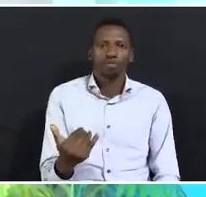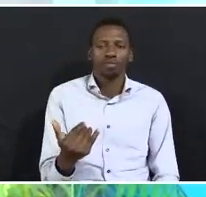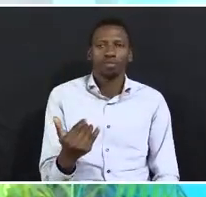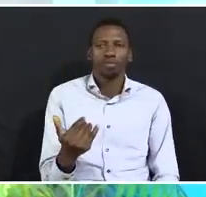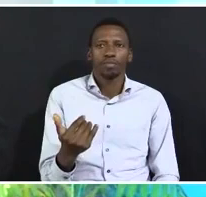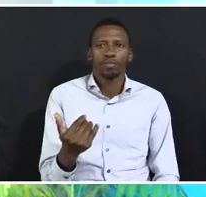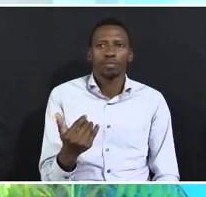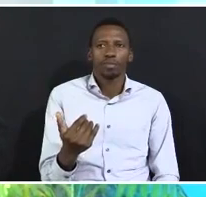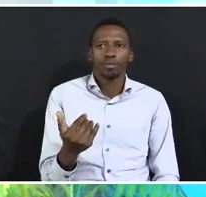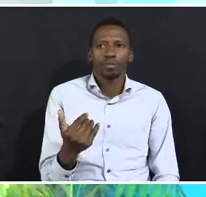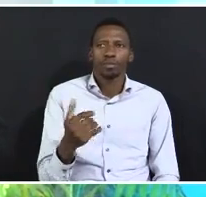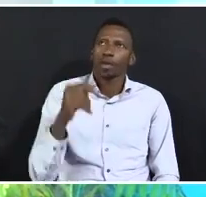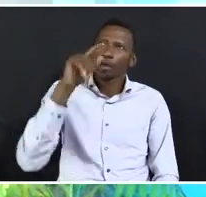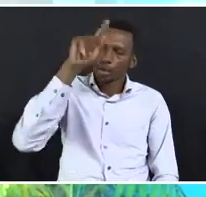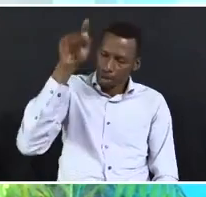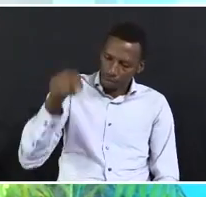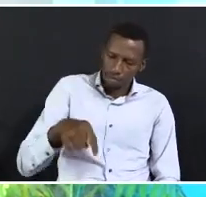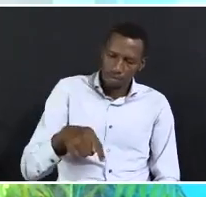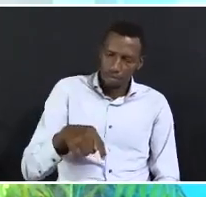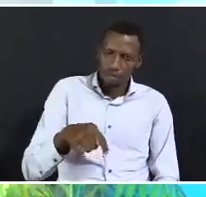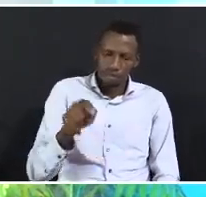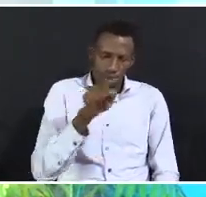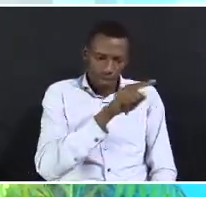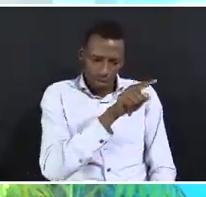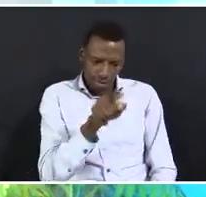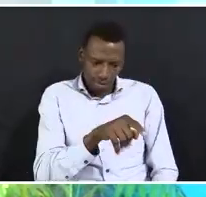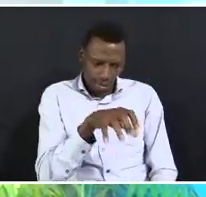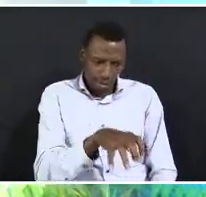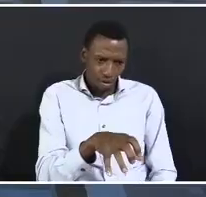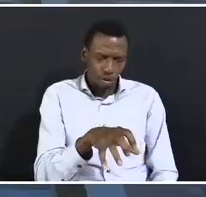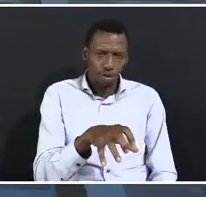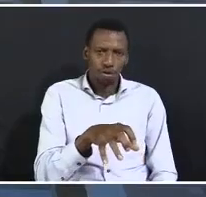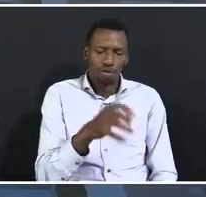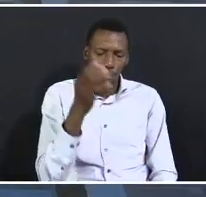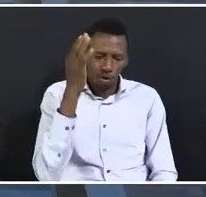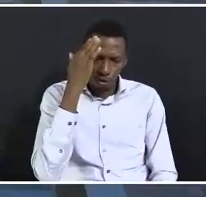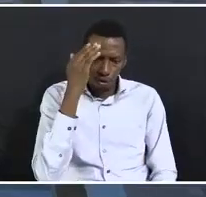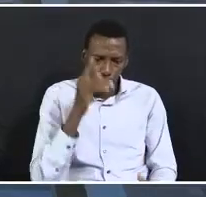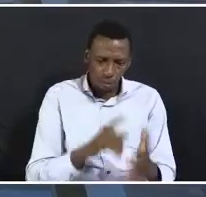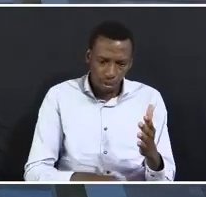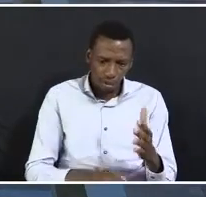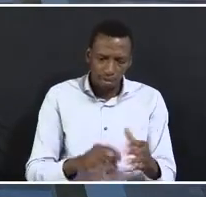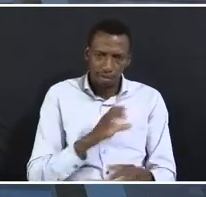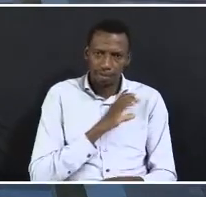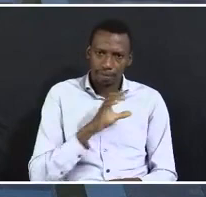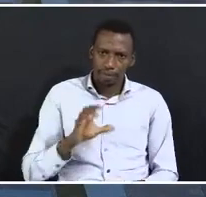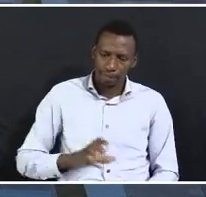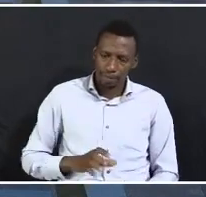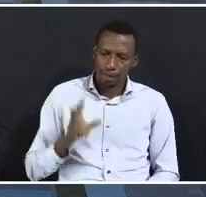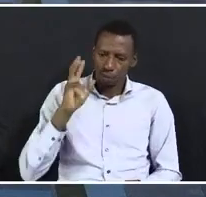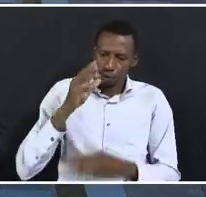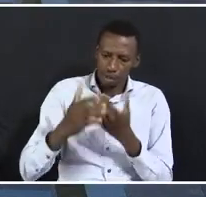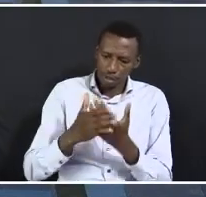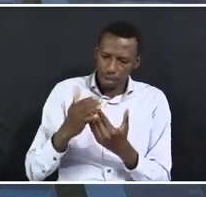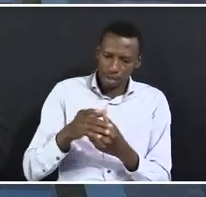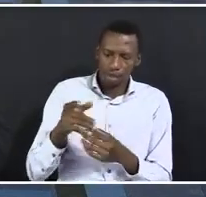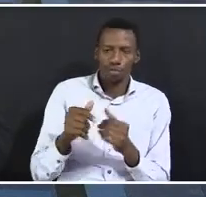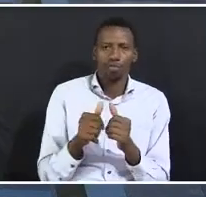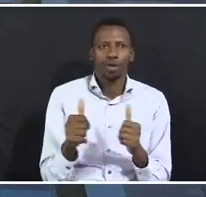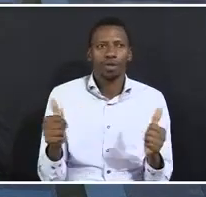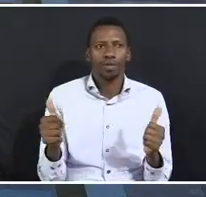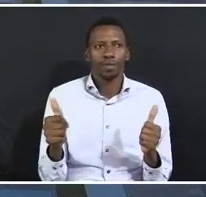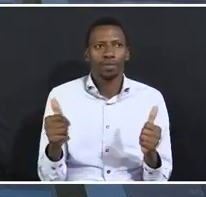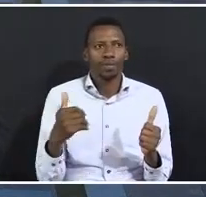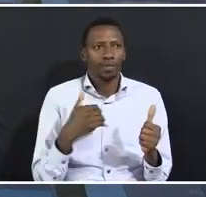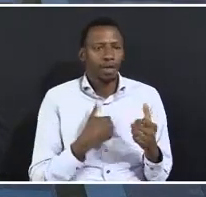Zacchaeus, do what? But see, Zacchaeus knew that Christ will handle him properly. And the